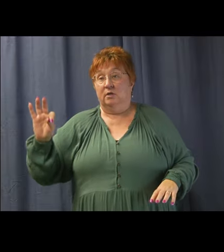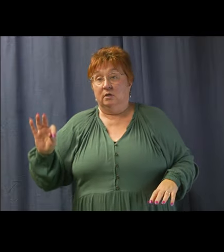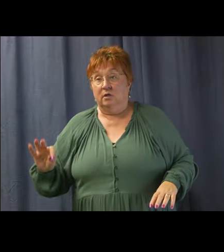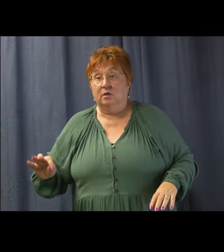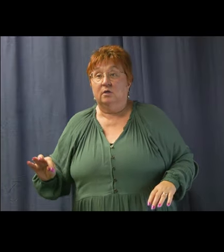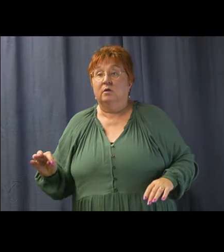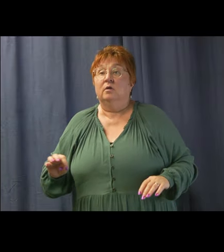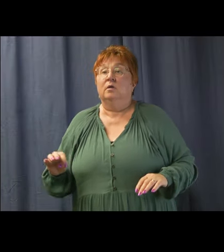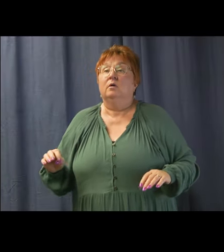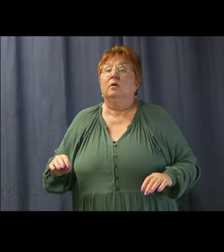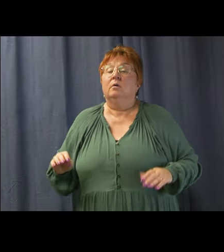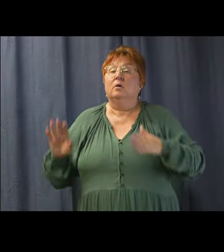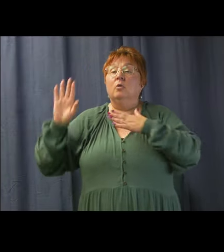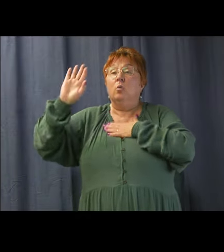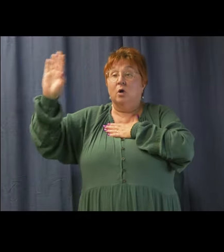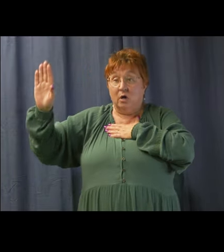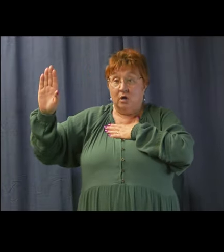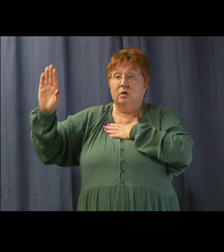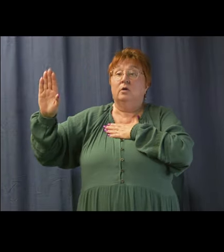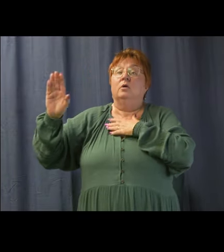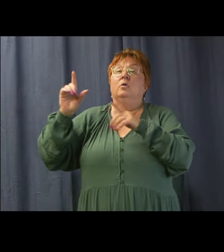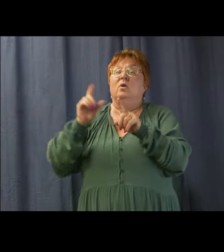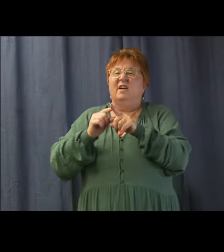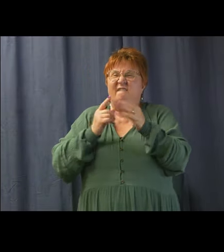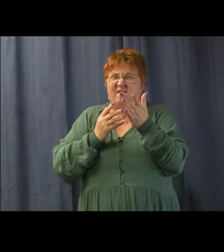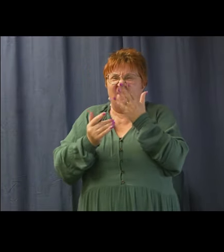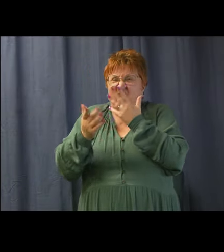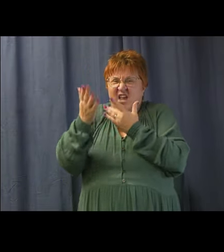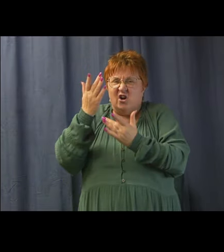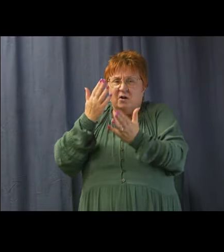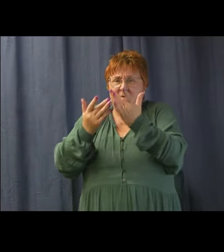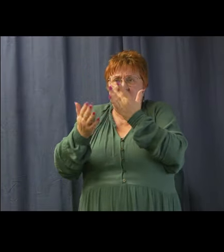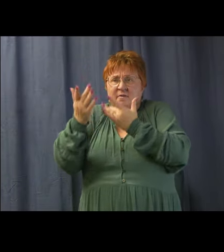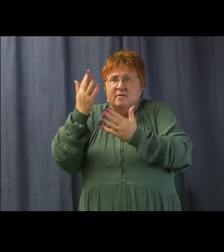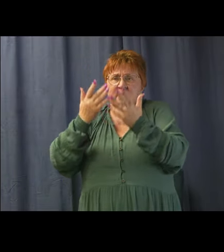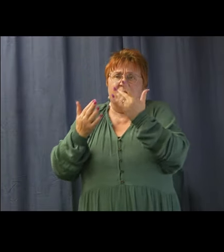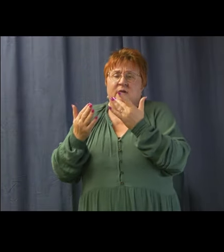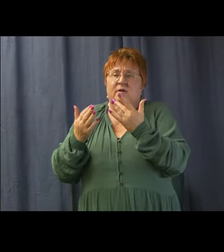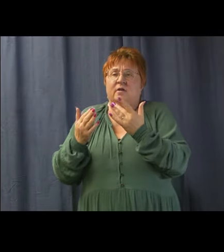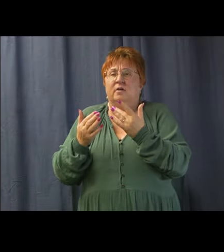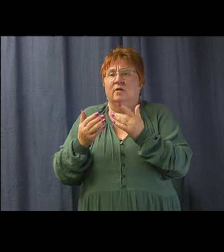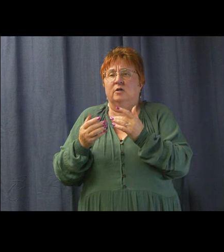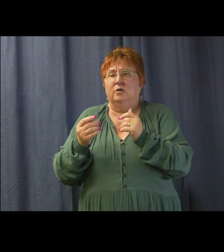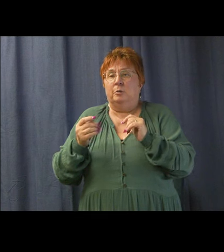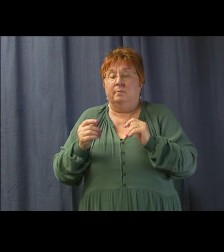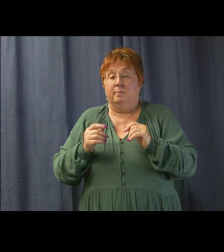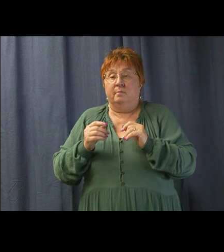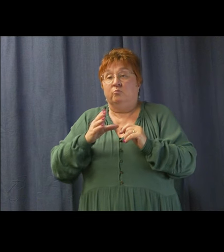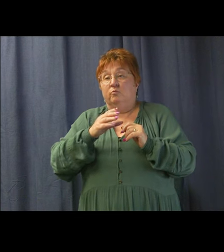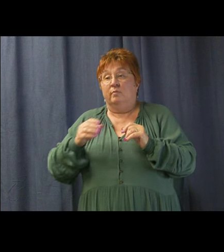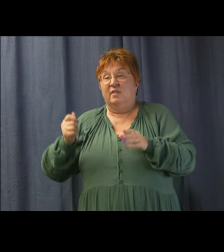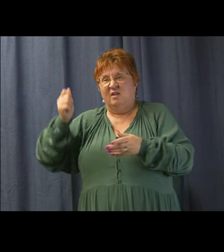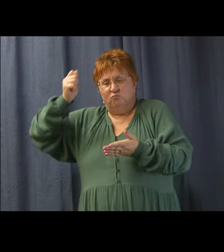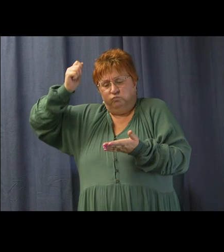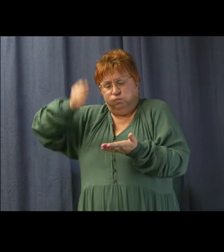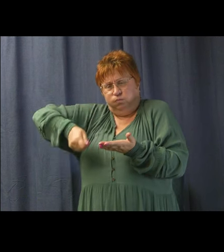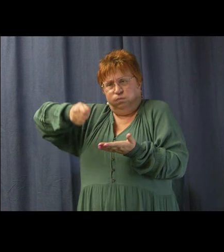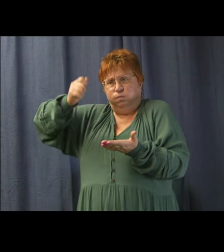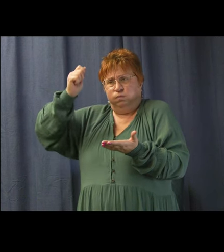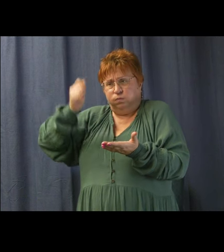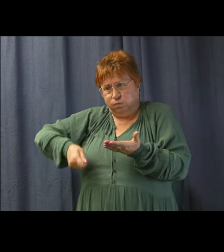23:29, he says, is not my word like a fire, and then it says, and like a